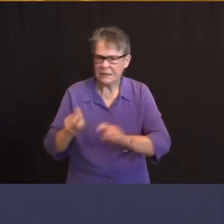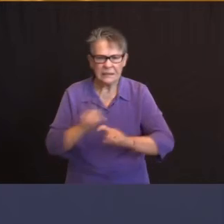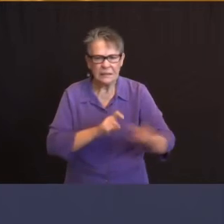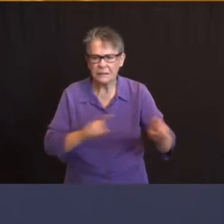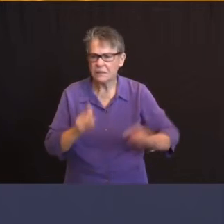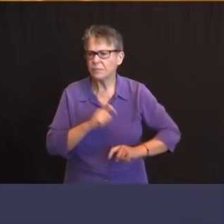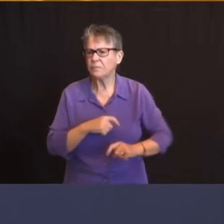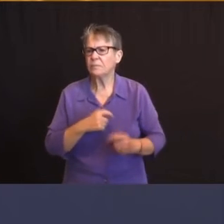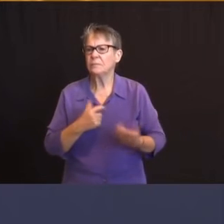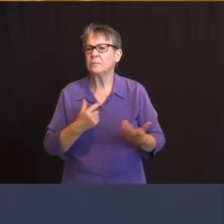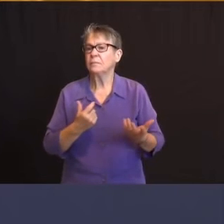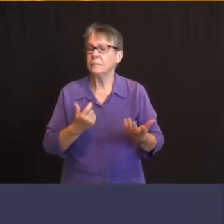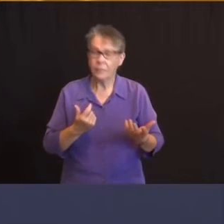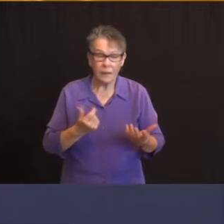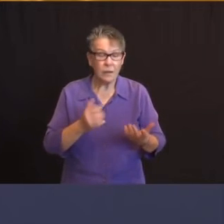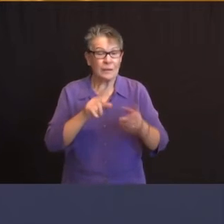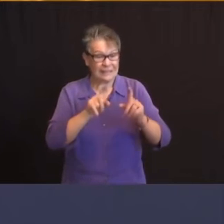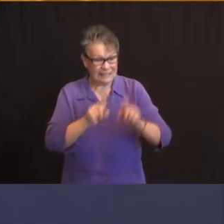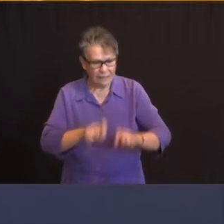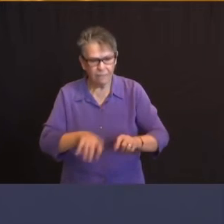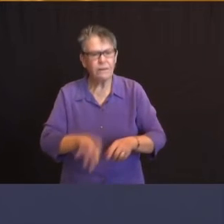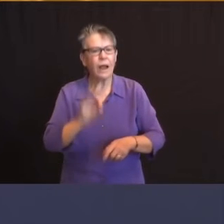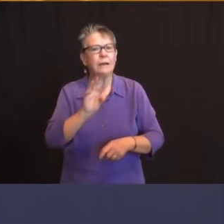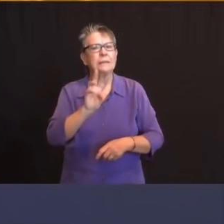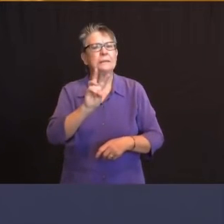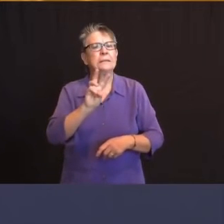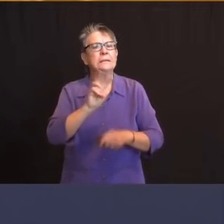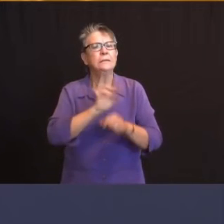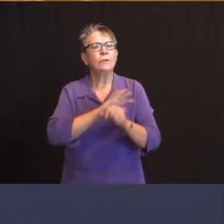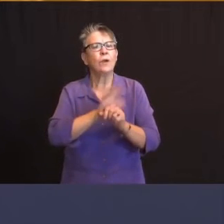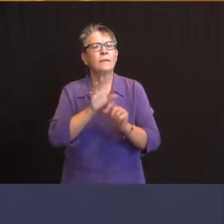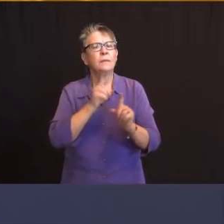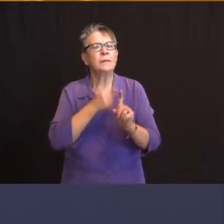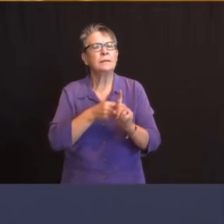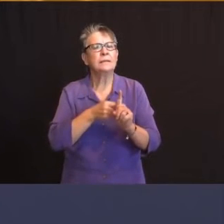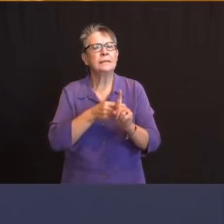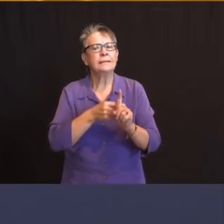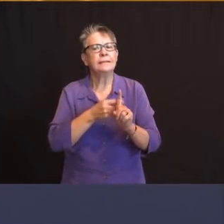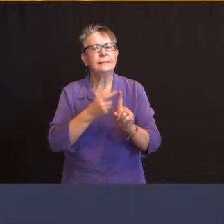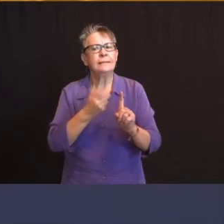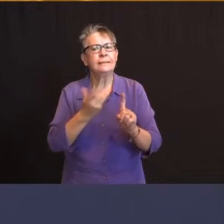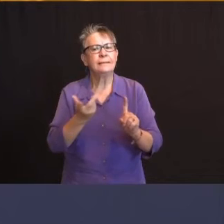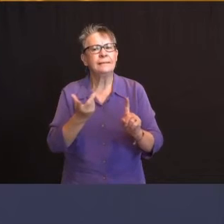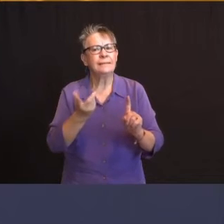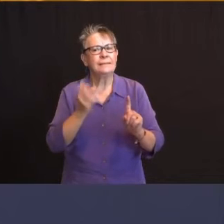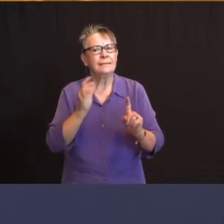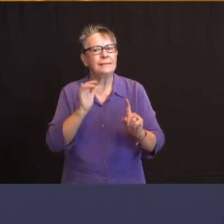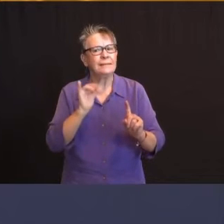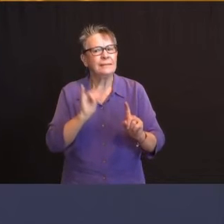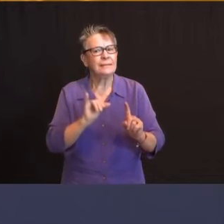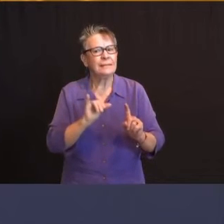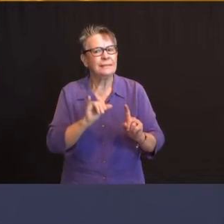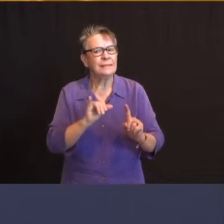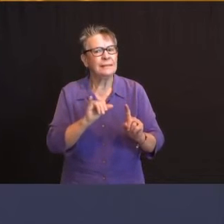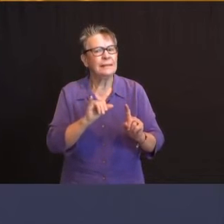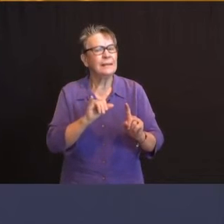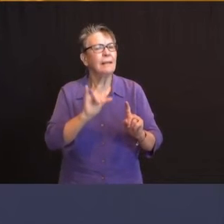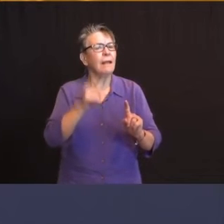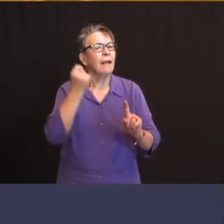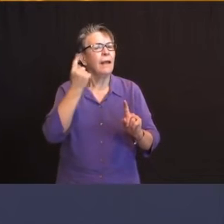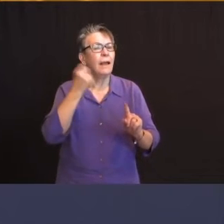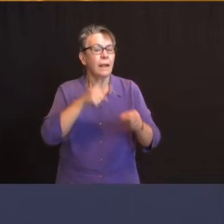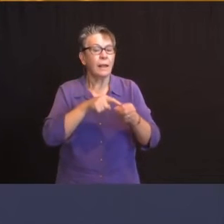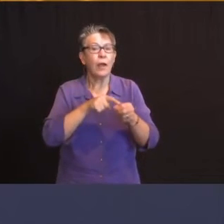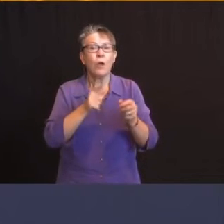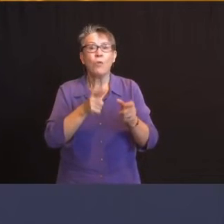the waiting room, 15 or 20 minutes turnaround, but that requires an enormous amount of testing capacity. Good news is,